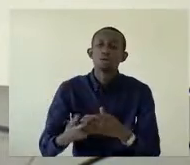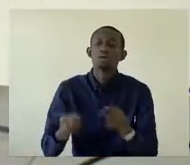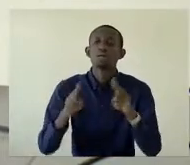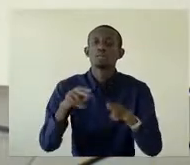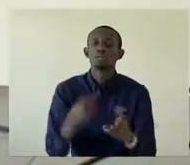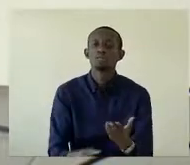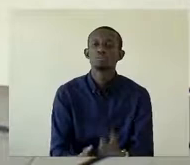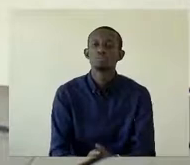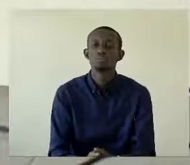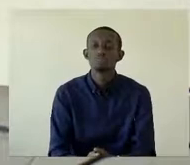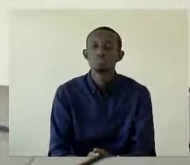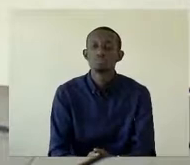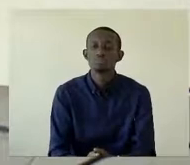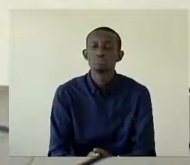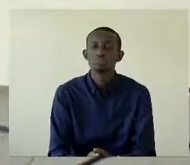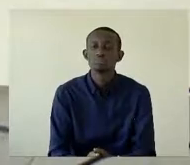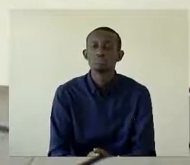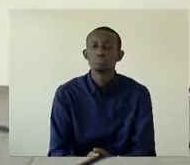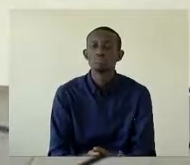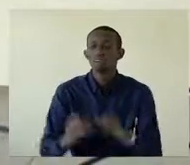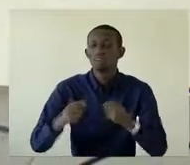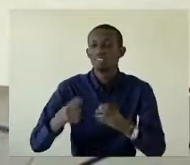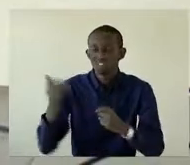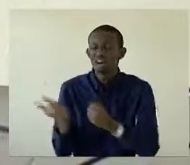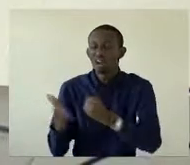Do you have any backup plan? You cut all the trees.